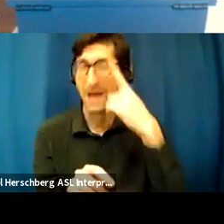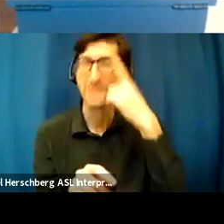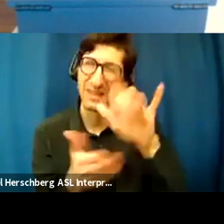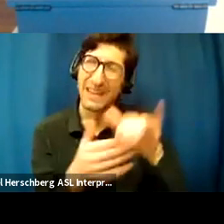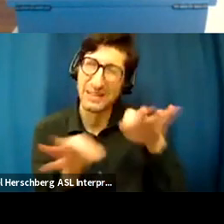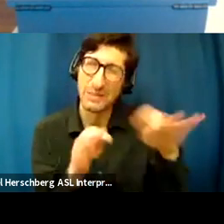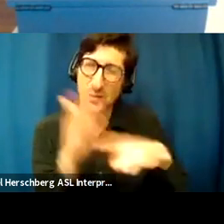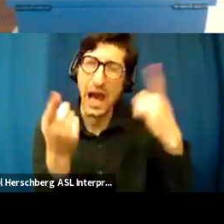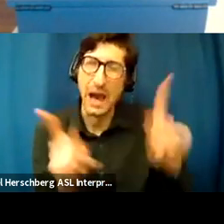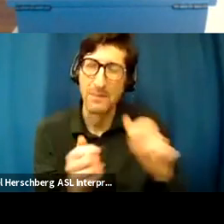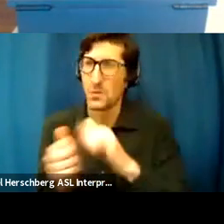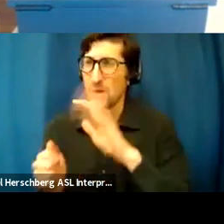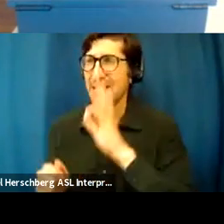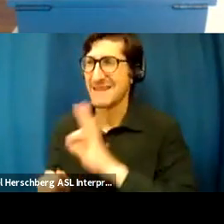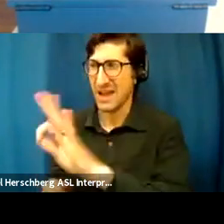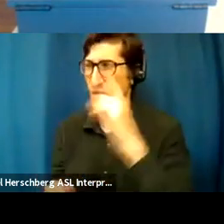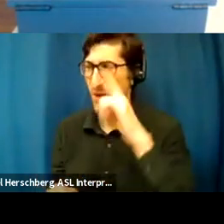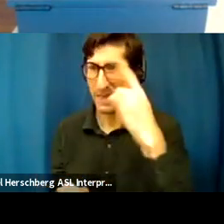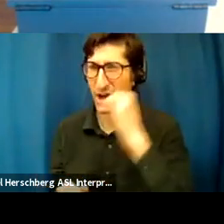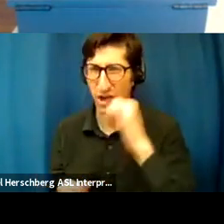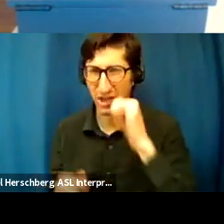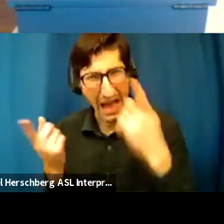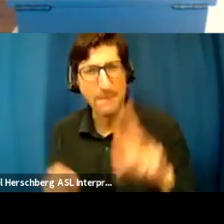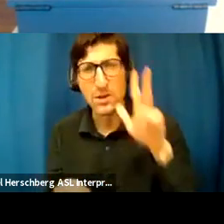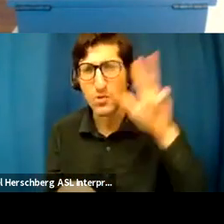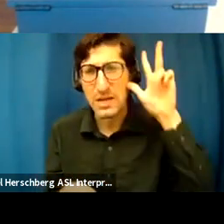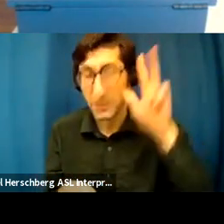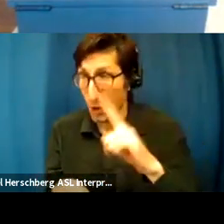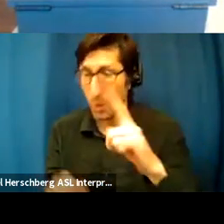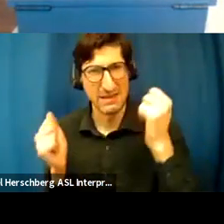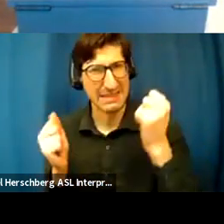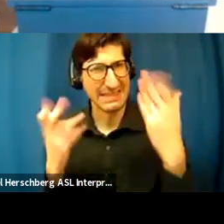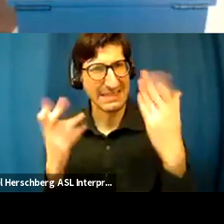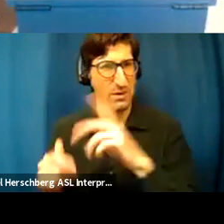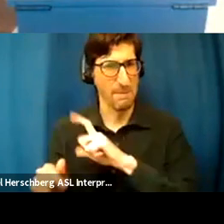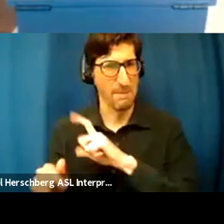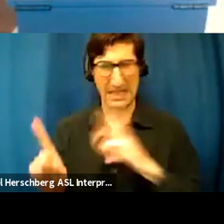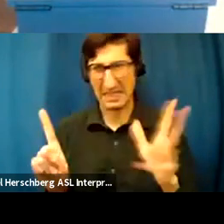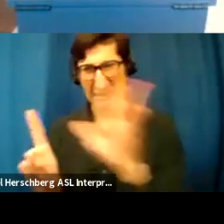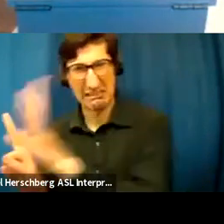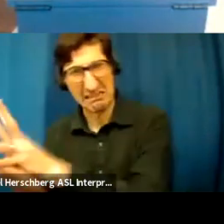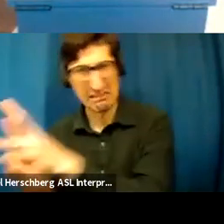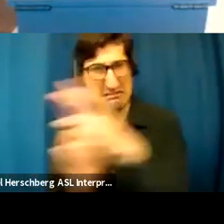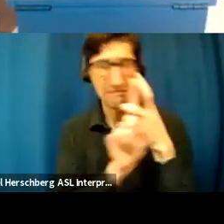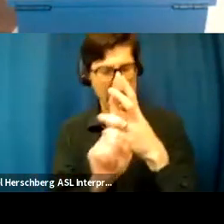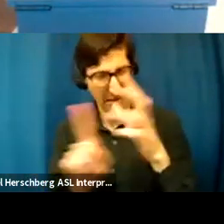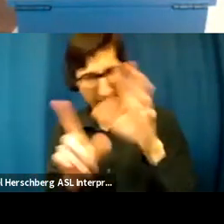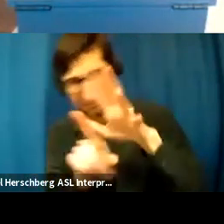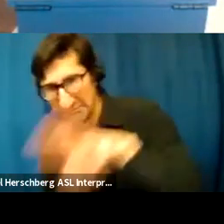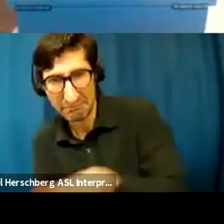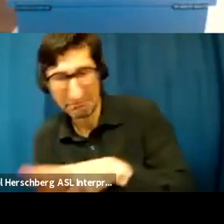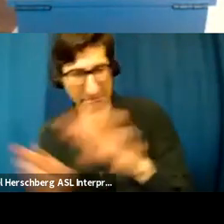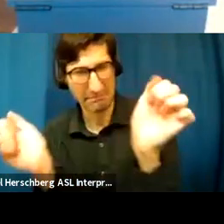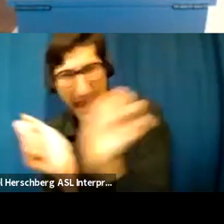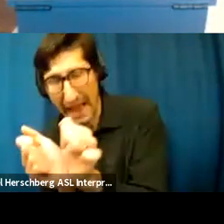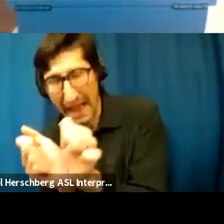to a 9-year-old Black girl 3 days ago when multiple police officers dragged her across the snow, held her down, handcuffed her, then